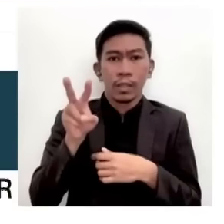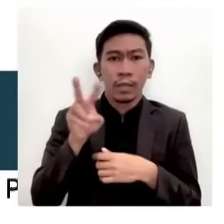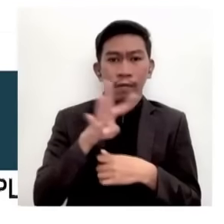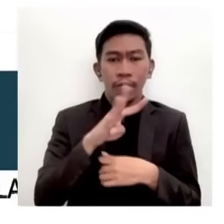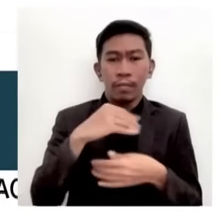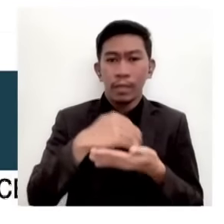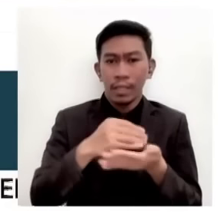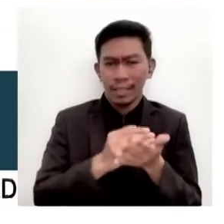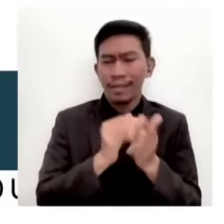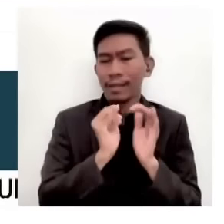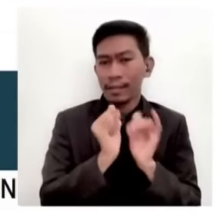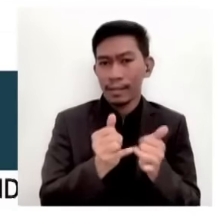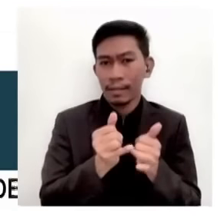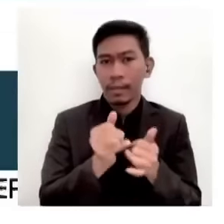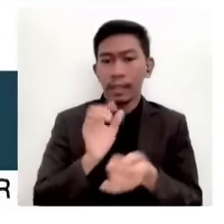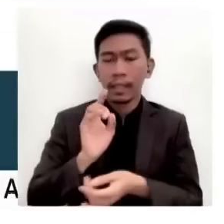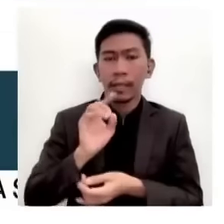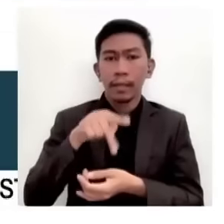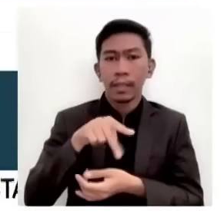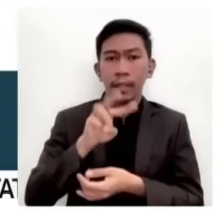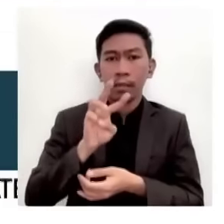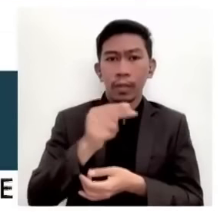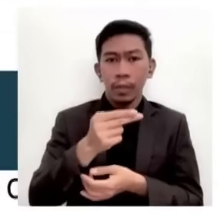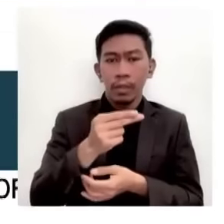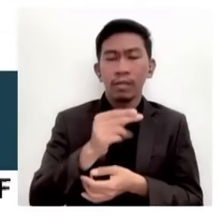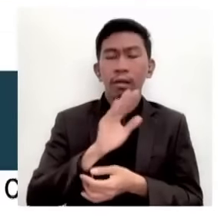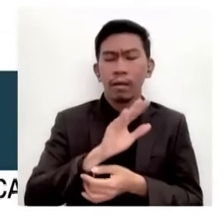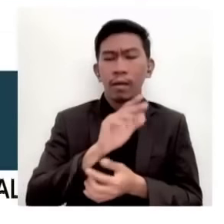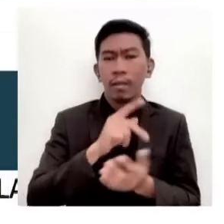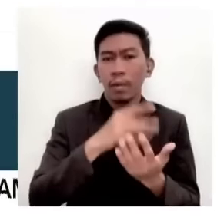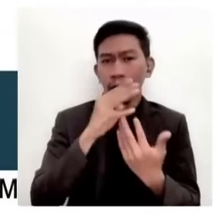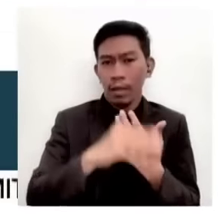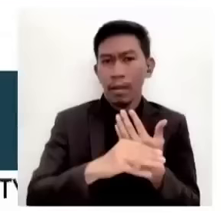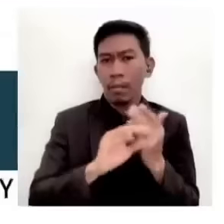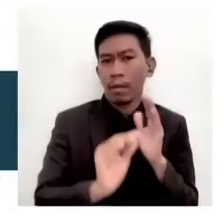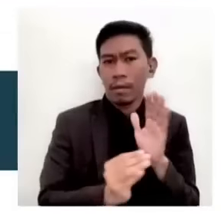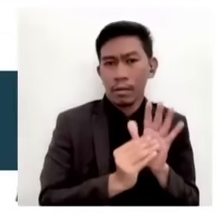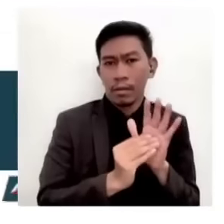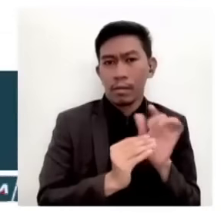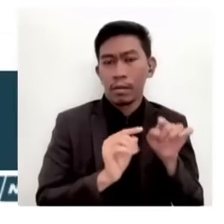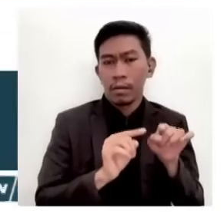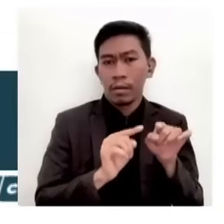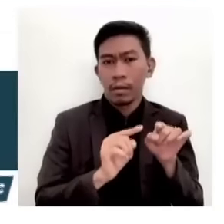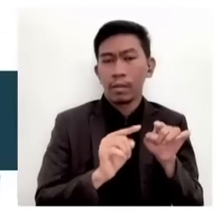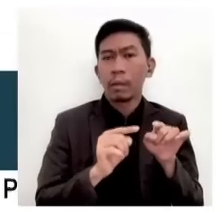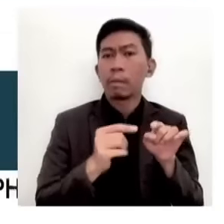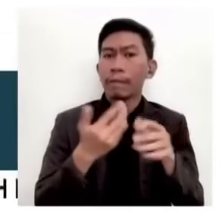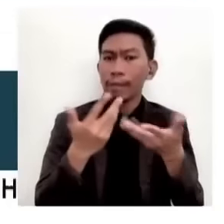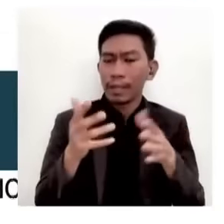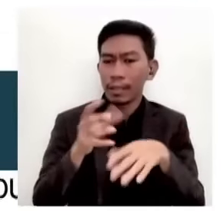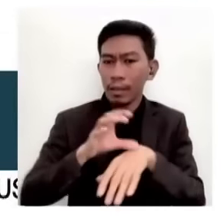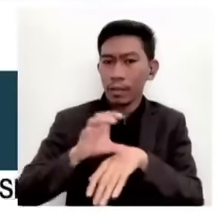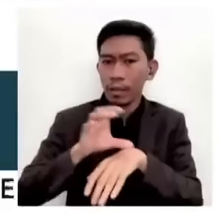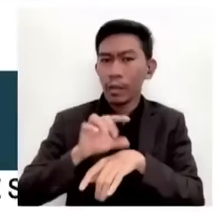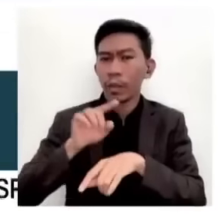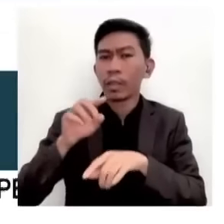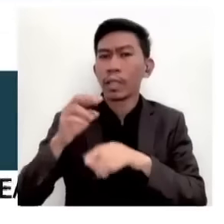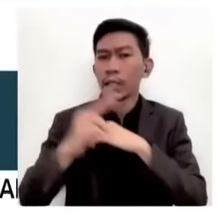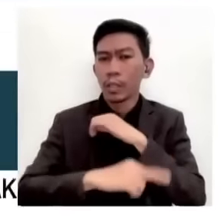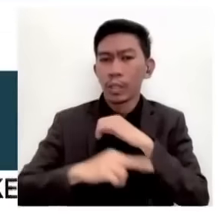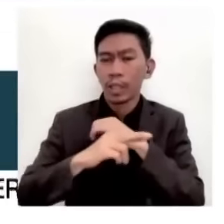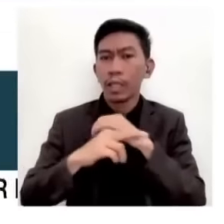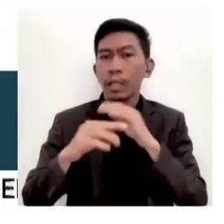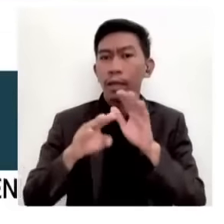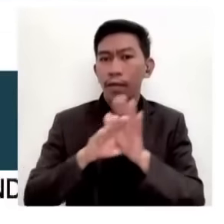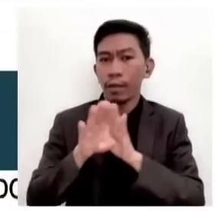ng DPWH after consultation with the regional development councils.